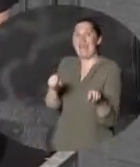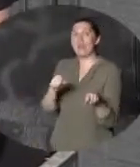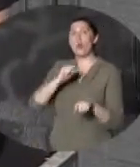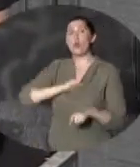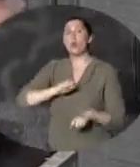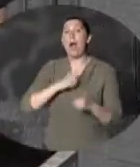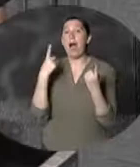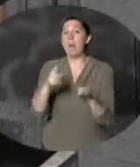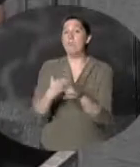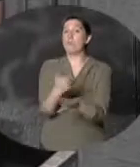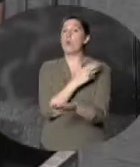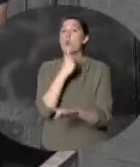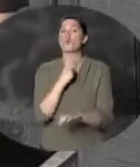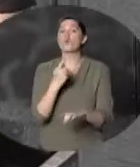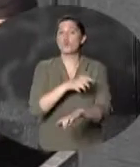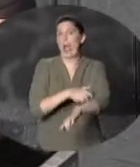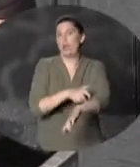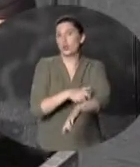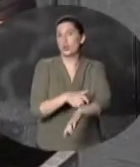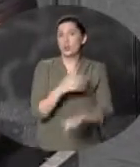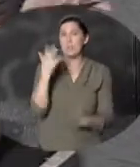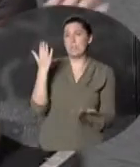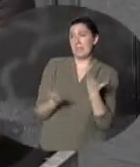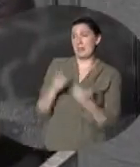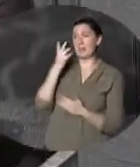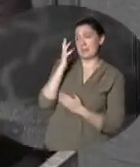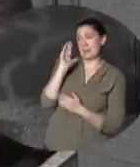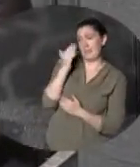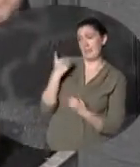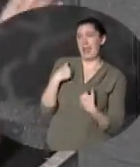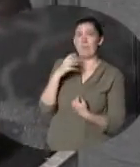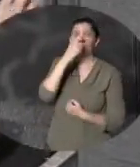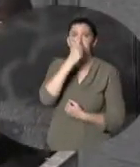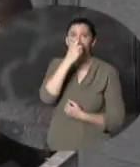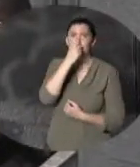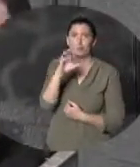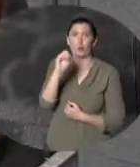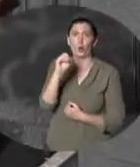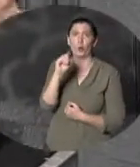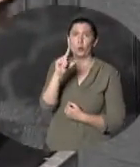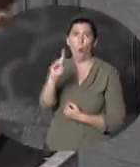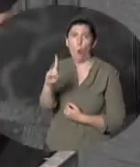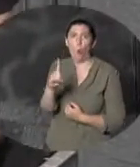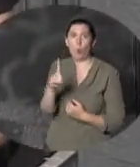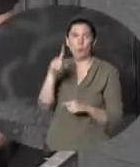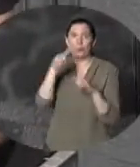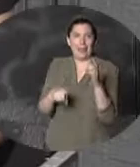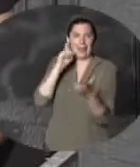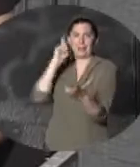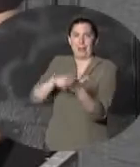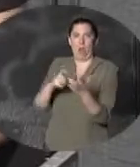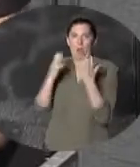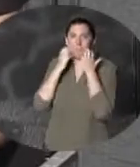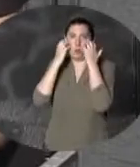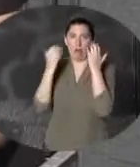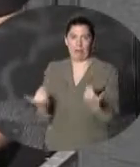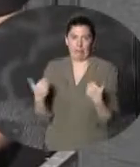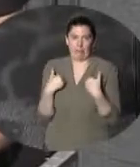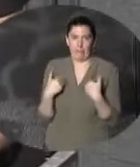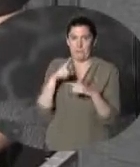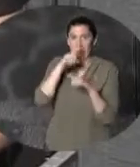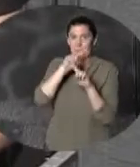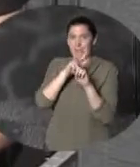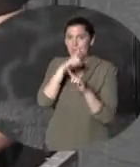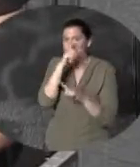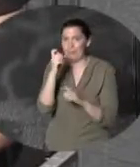rash. So that person may just look like someone who has a common cold, and you wouldn't know because you wouldn't see the rash that would make you think of